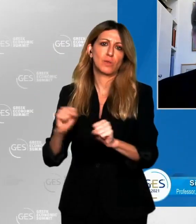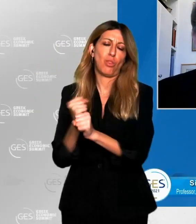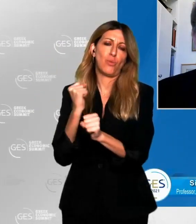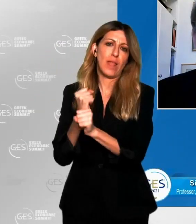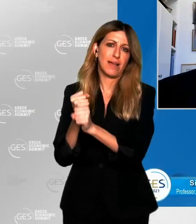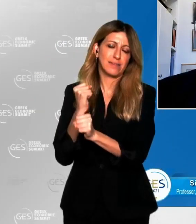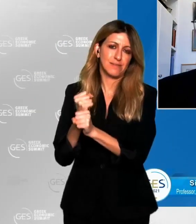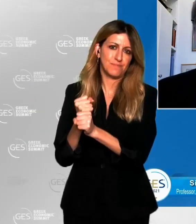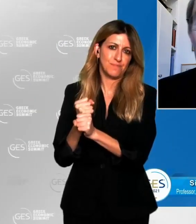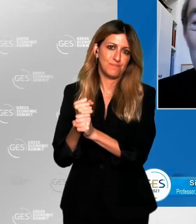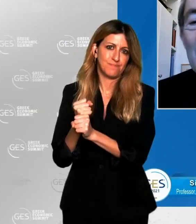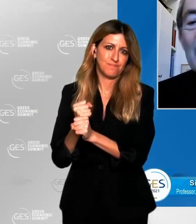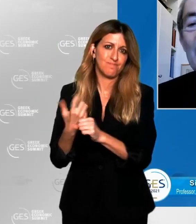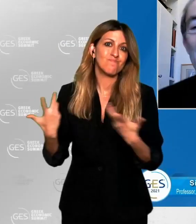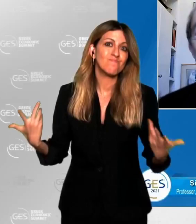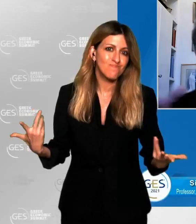when